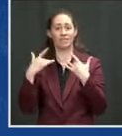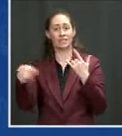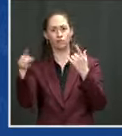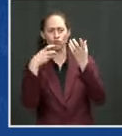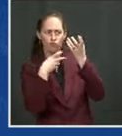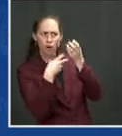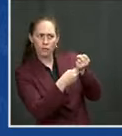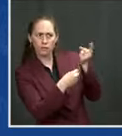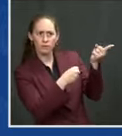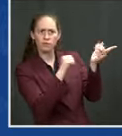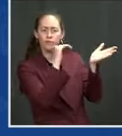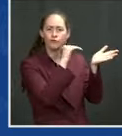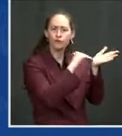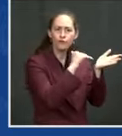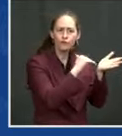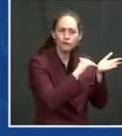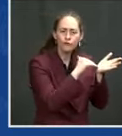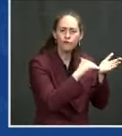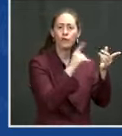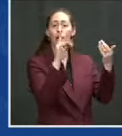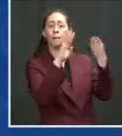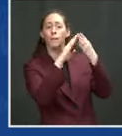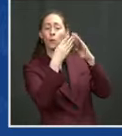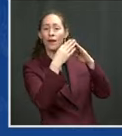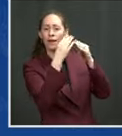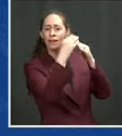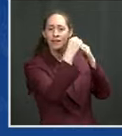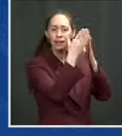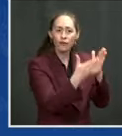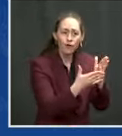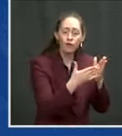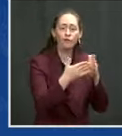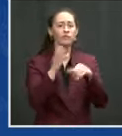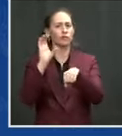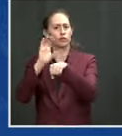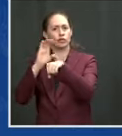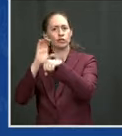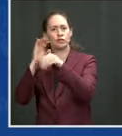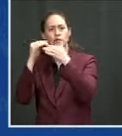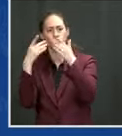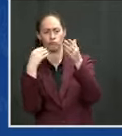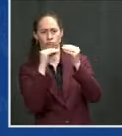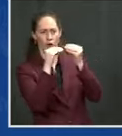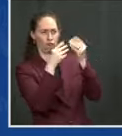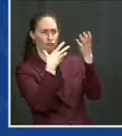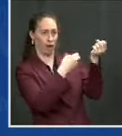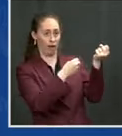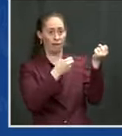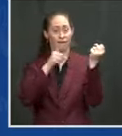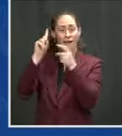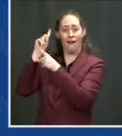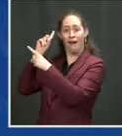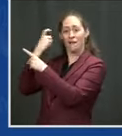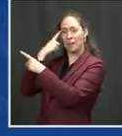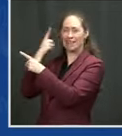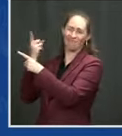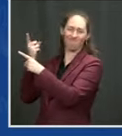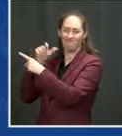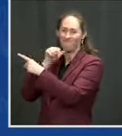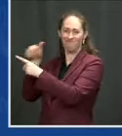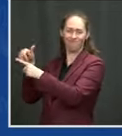their family, friends and neighbors a lot more than they trust government on this issue. So we've been working directly with those different voices to